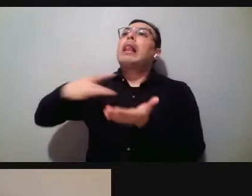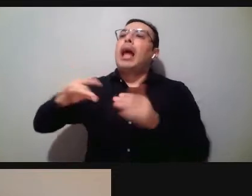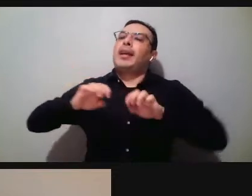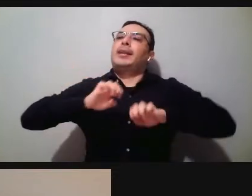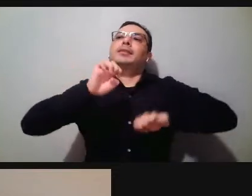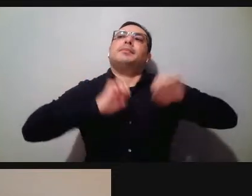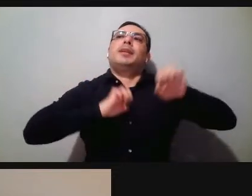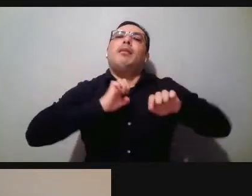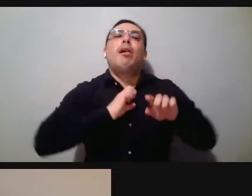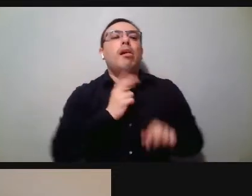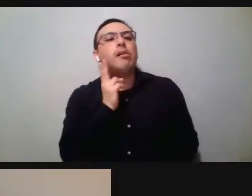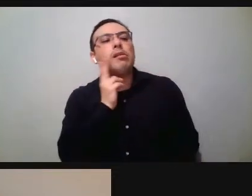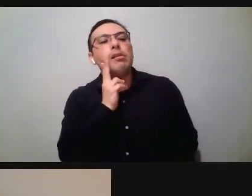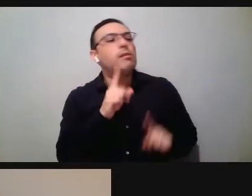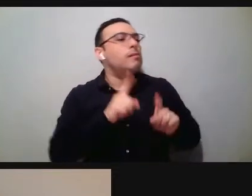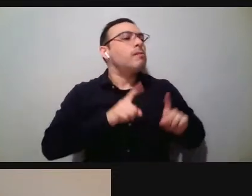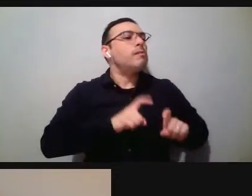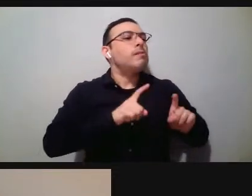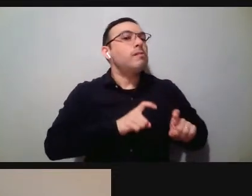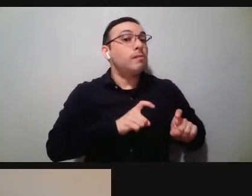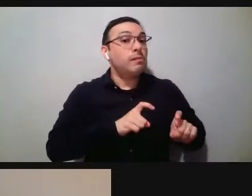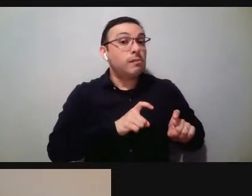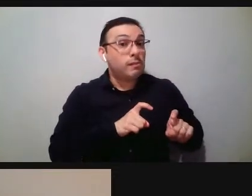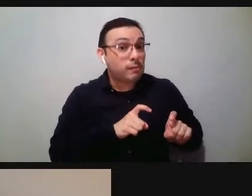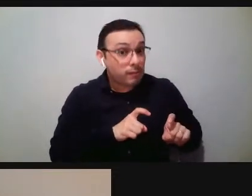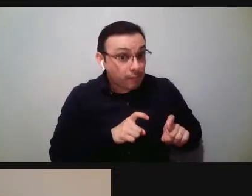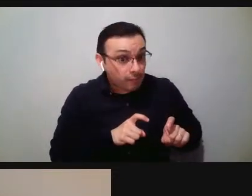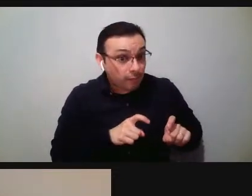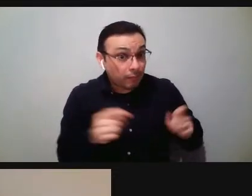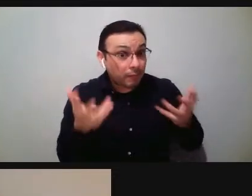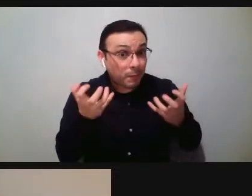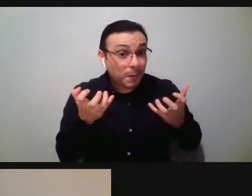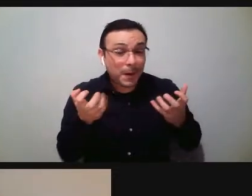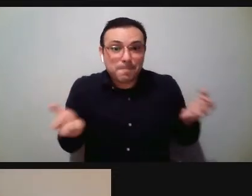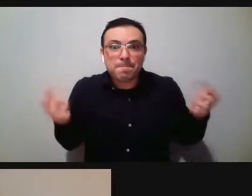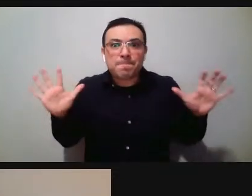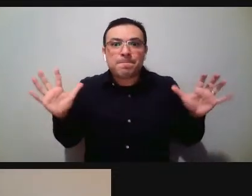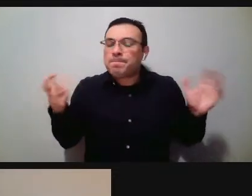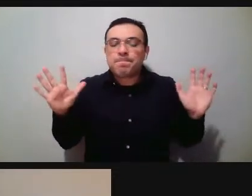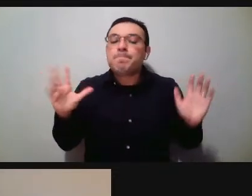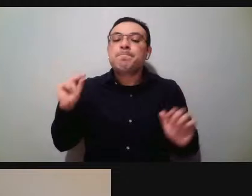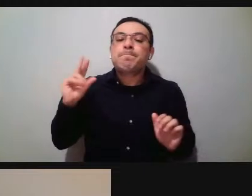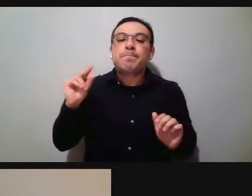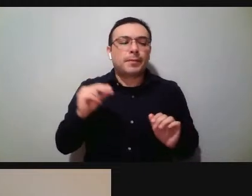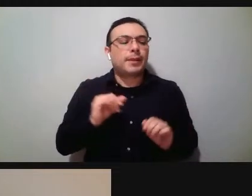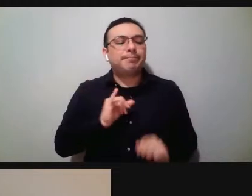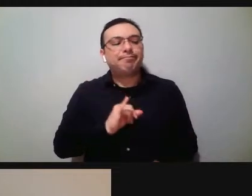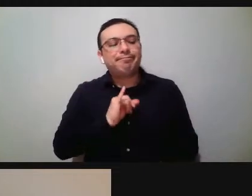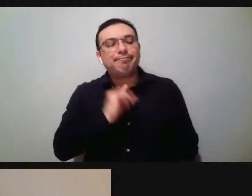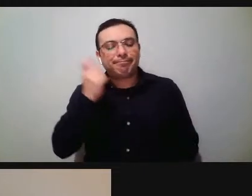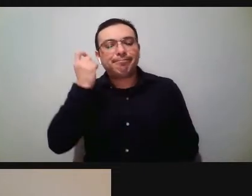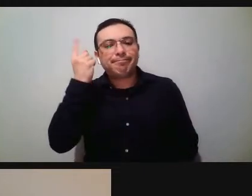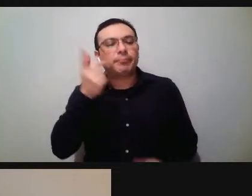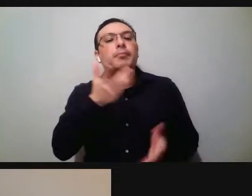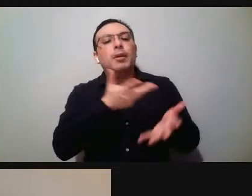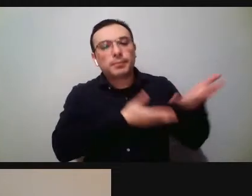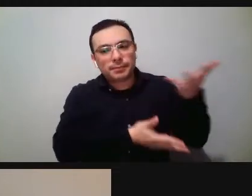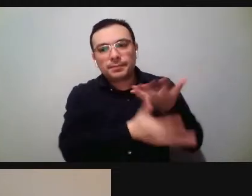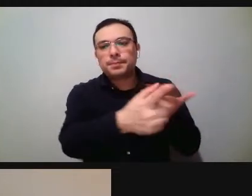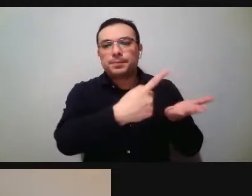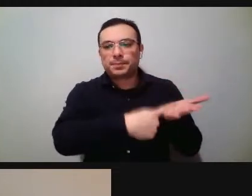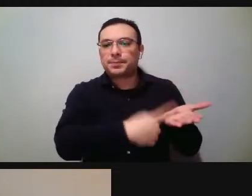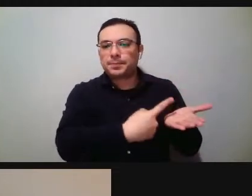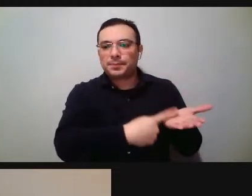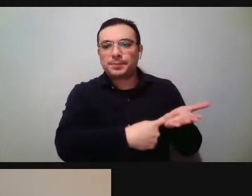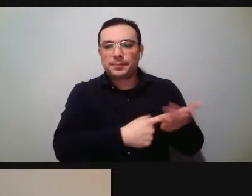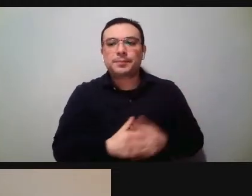experimented upon. And so being able to talk to them about that. I think also that a lot of people feel more